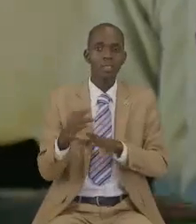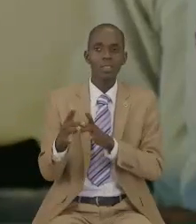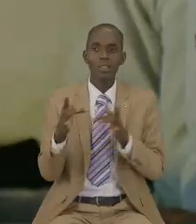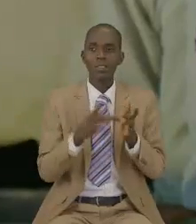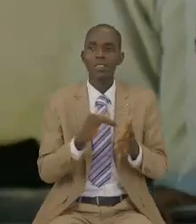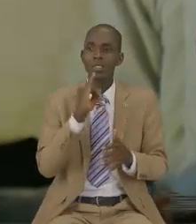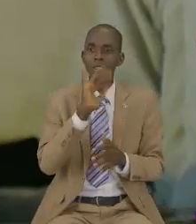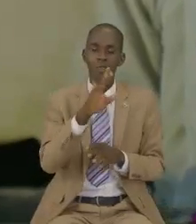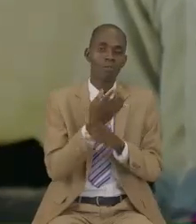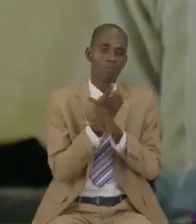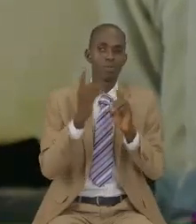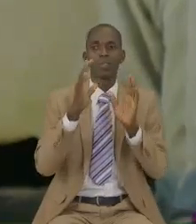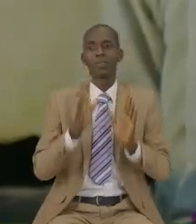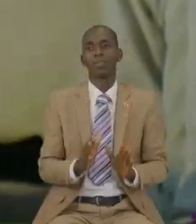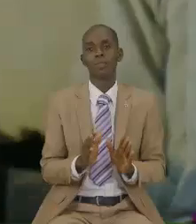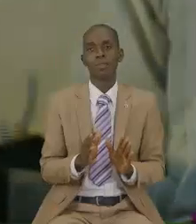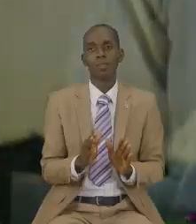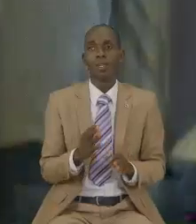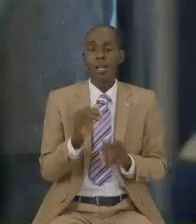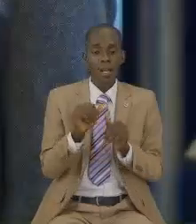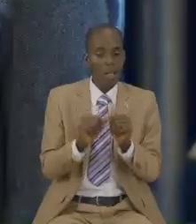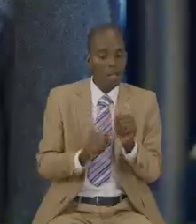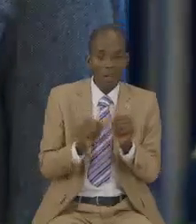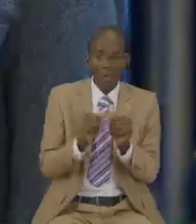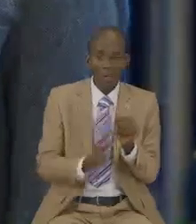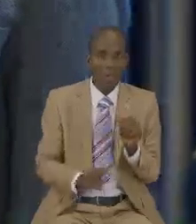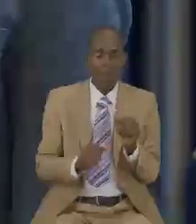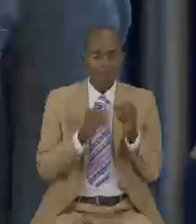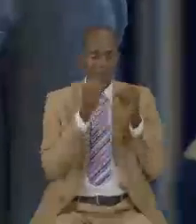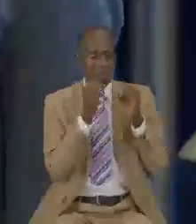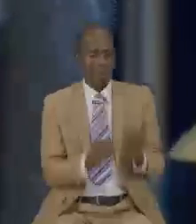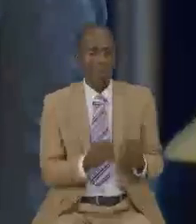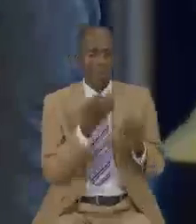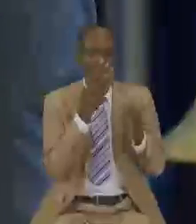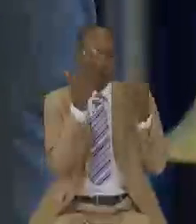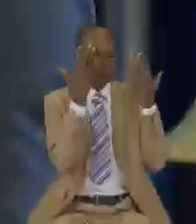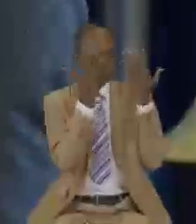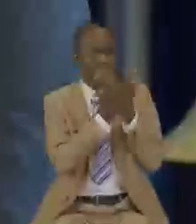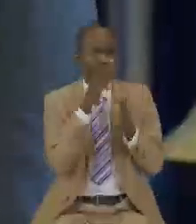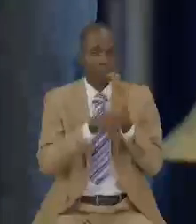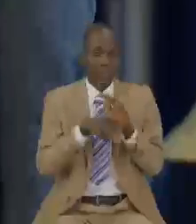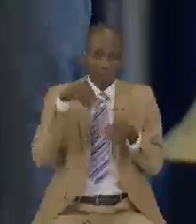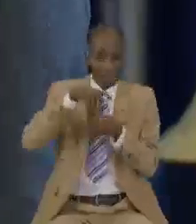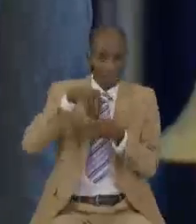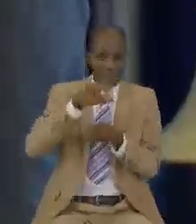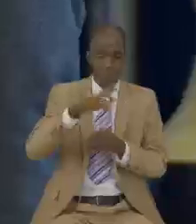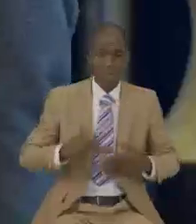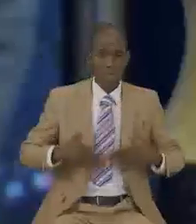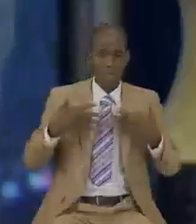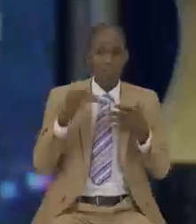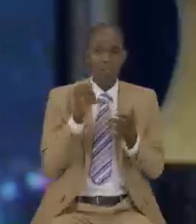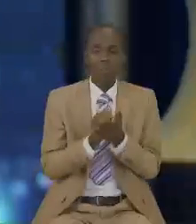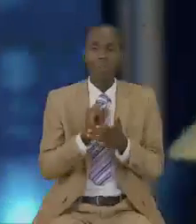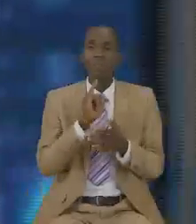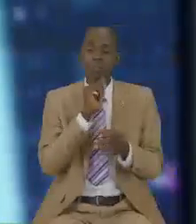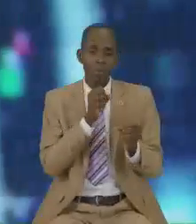your deliverer. Every power of darkness in your life and fighting against